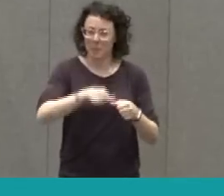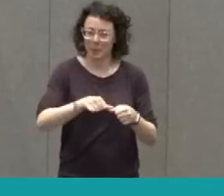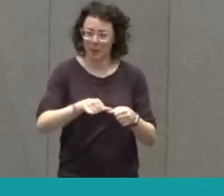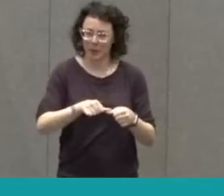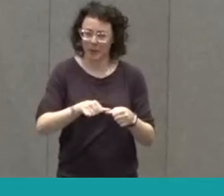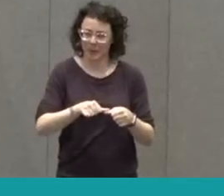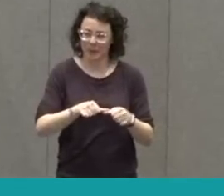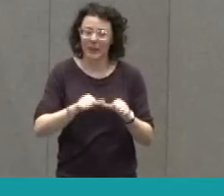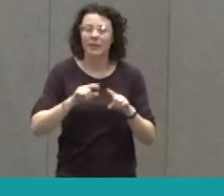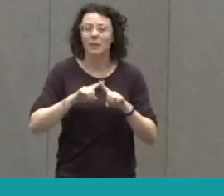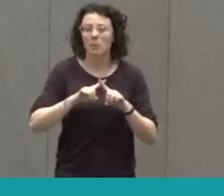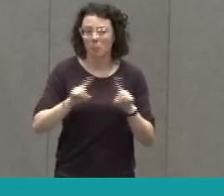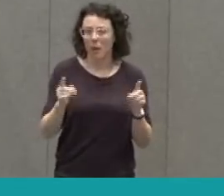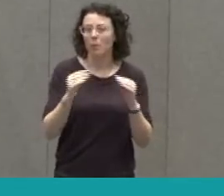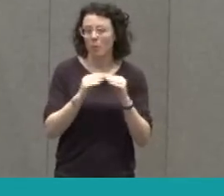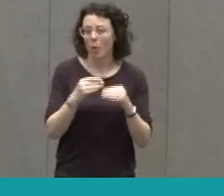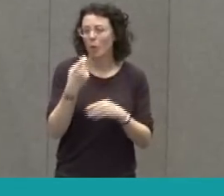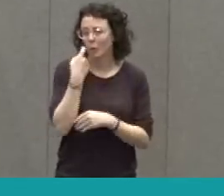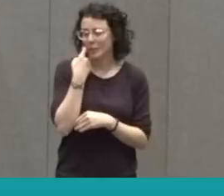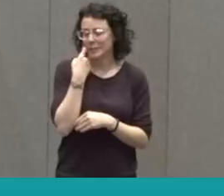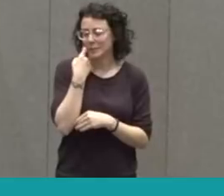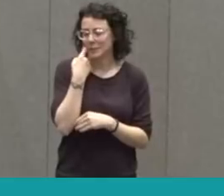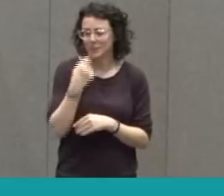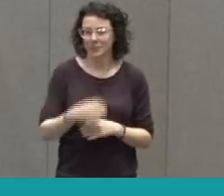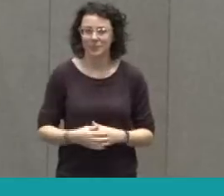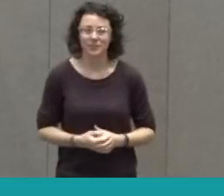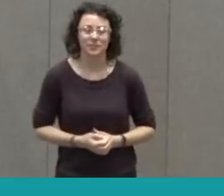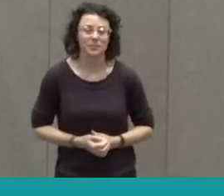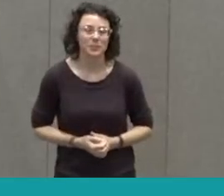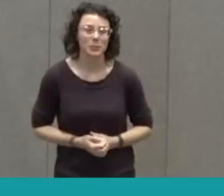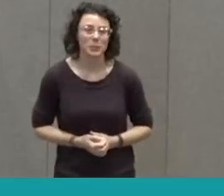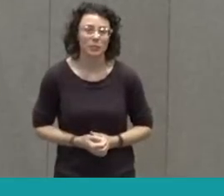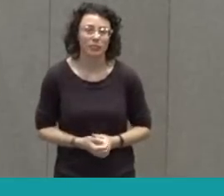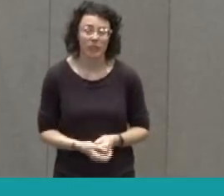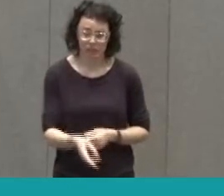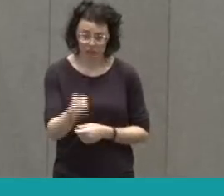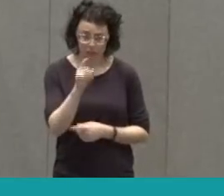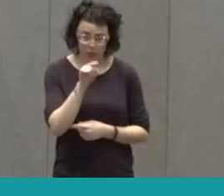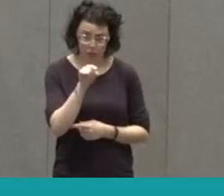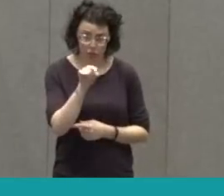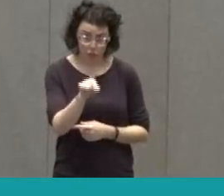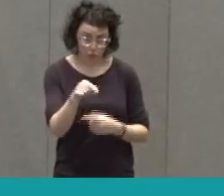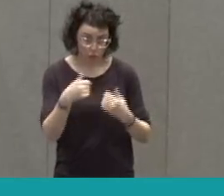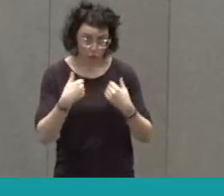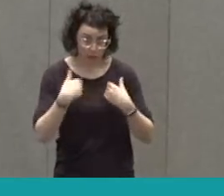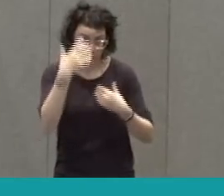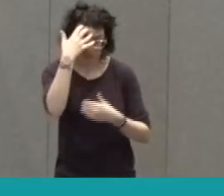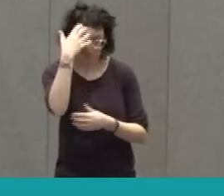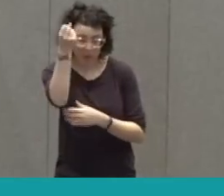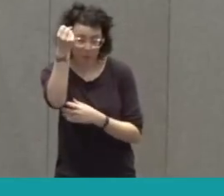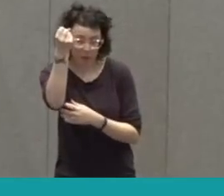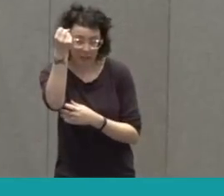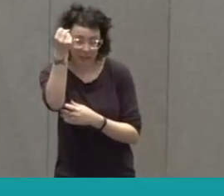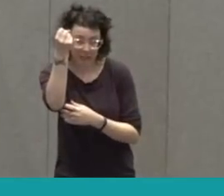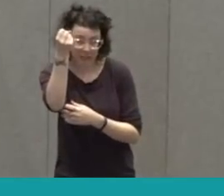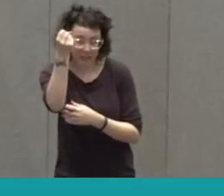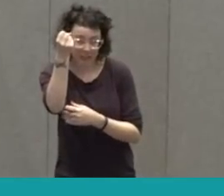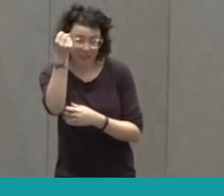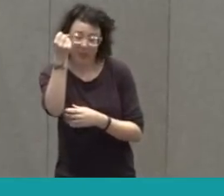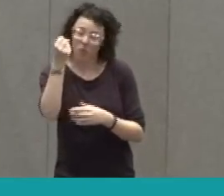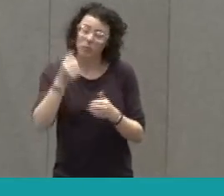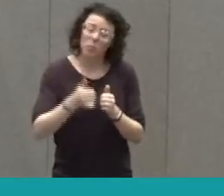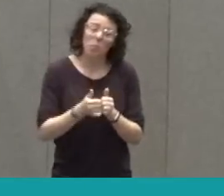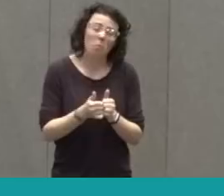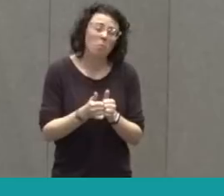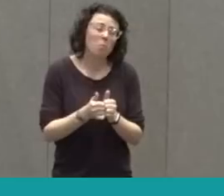you have a memory that you remember was the earliest memory? Think about that for a second. What was